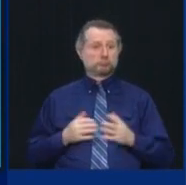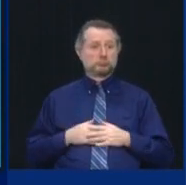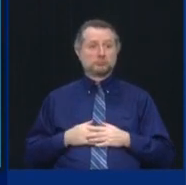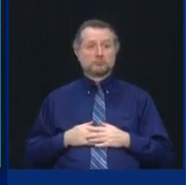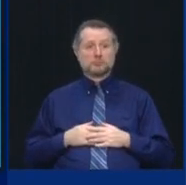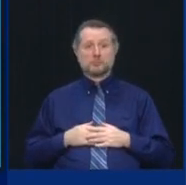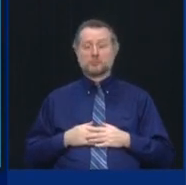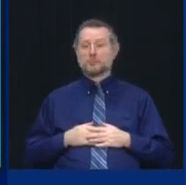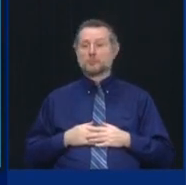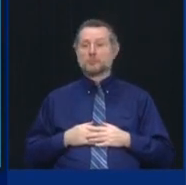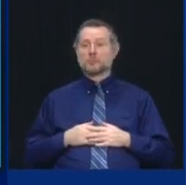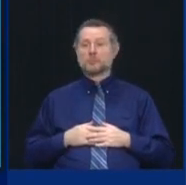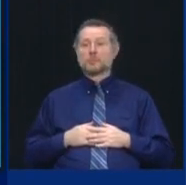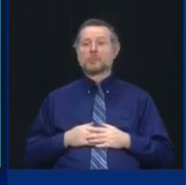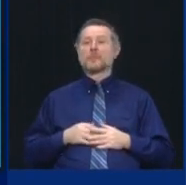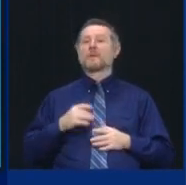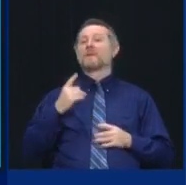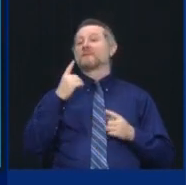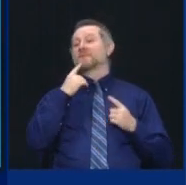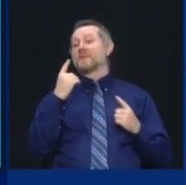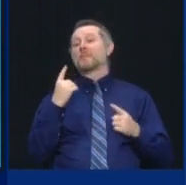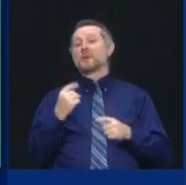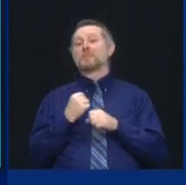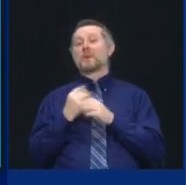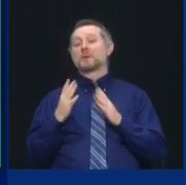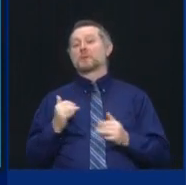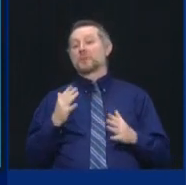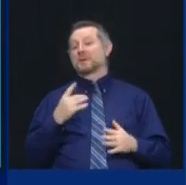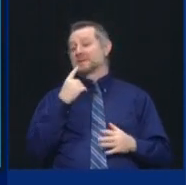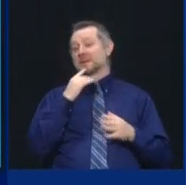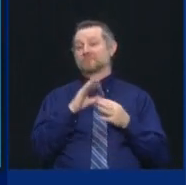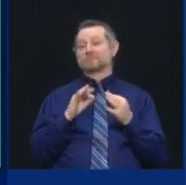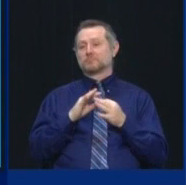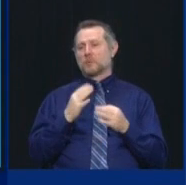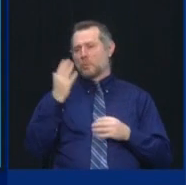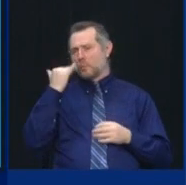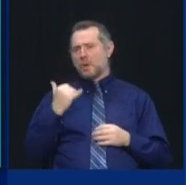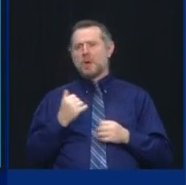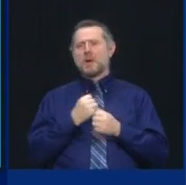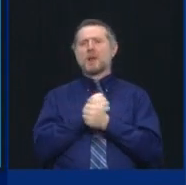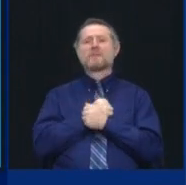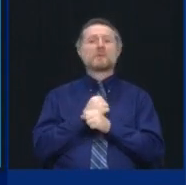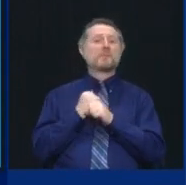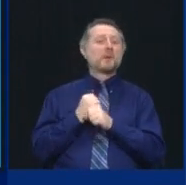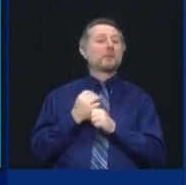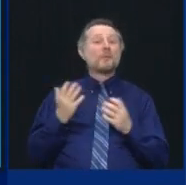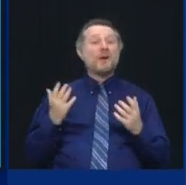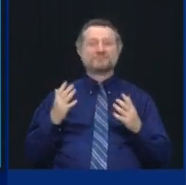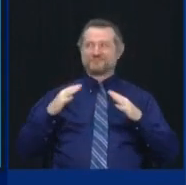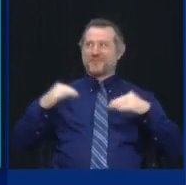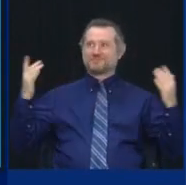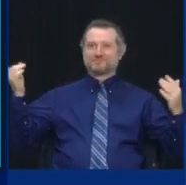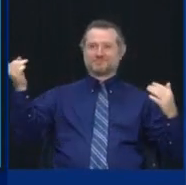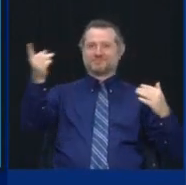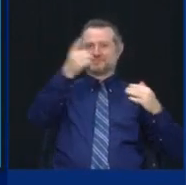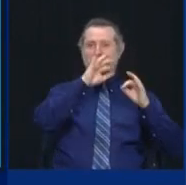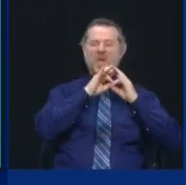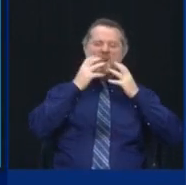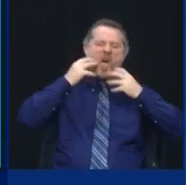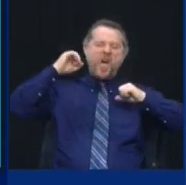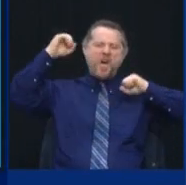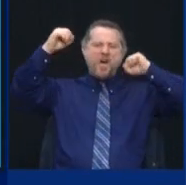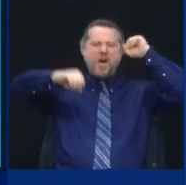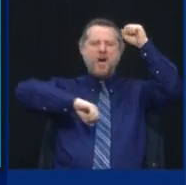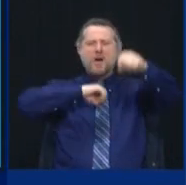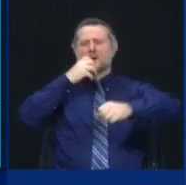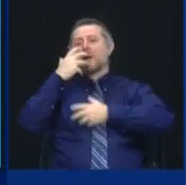the fans make the game. They want the cheers. They want the energy. The players